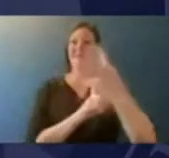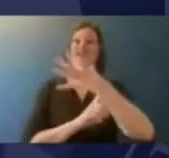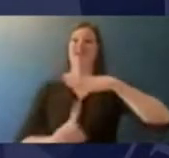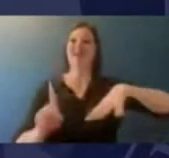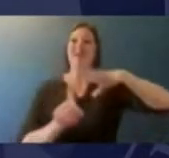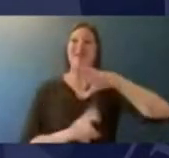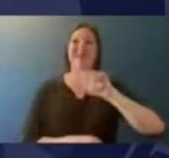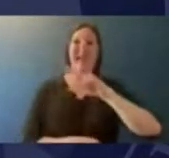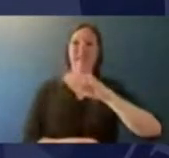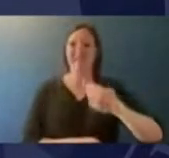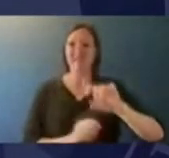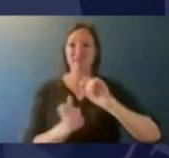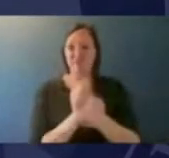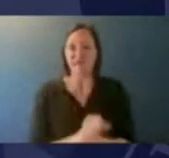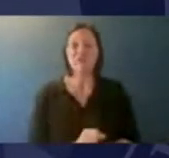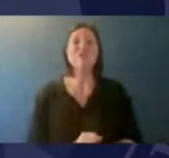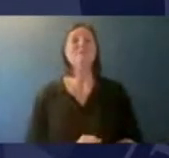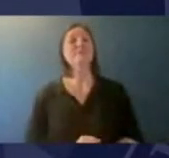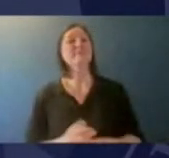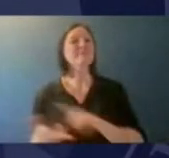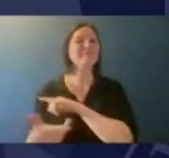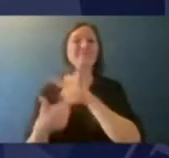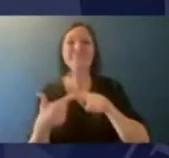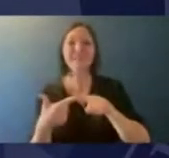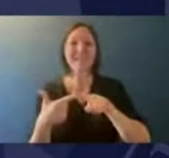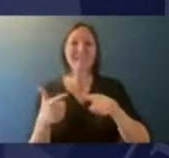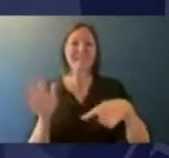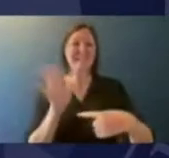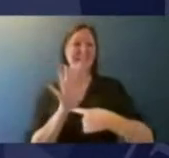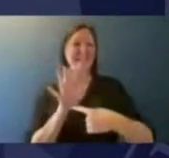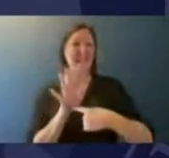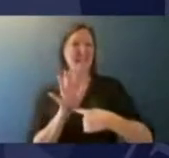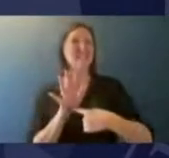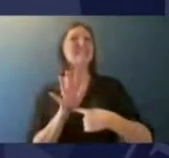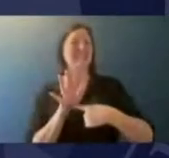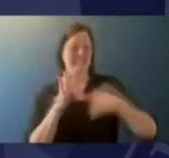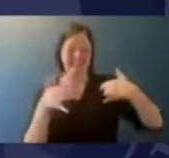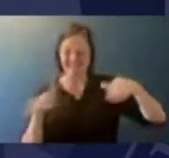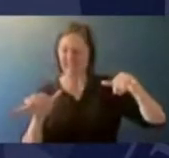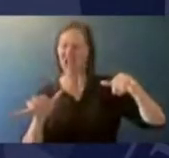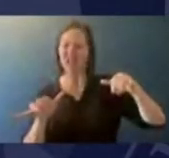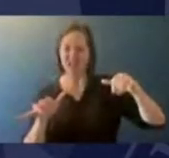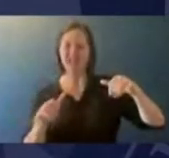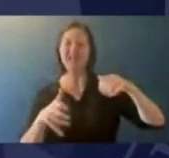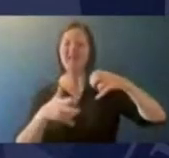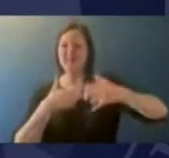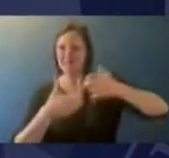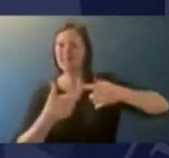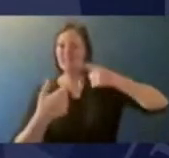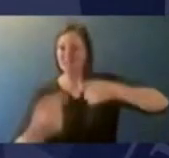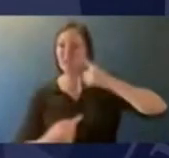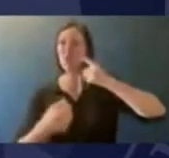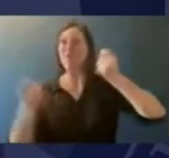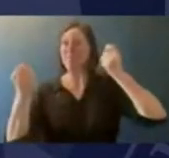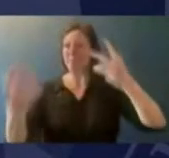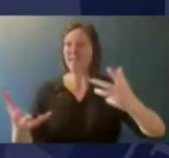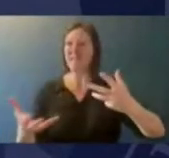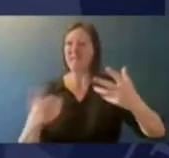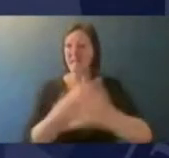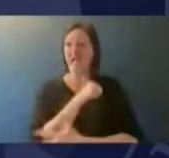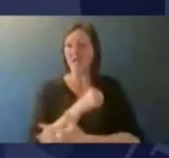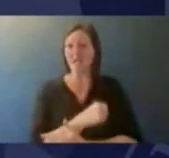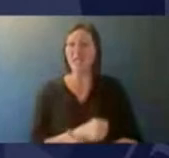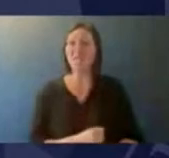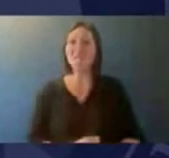Second, debt overhang remains a significant economic headwind for many too many countries. I saw